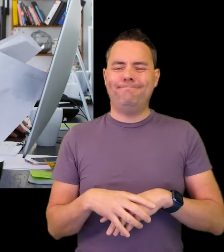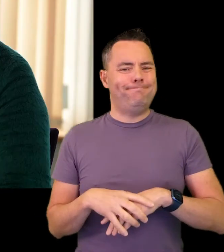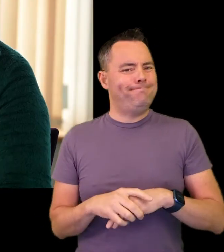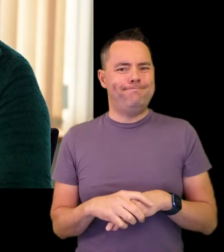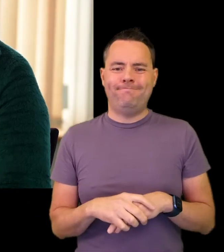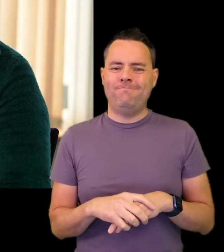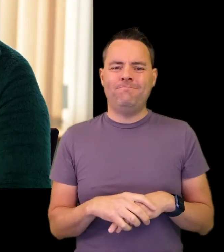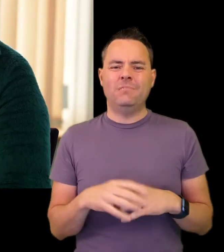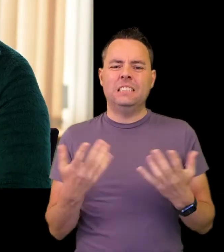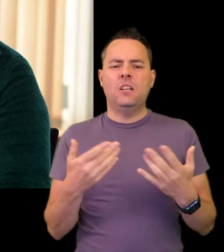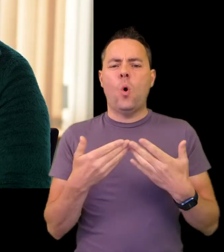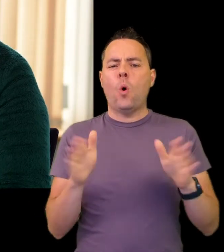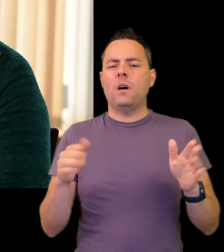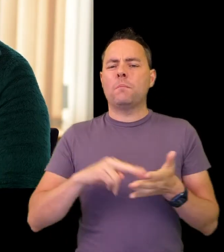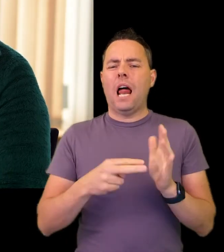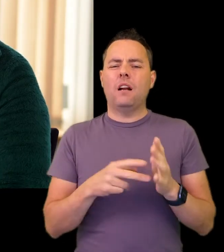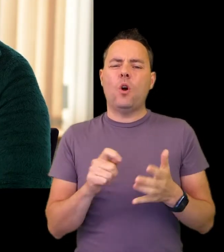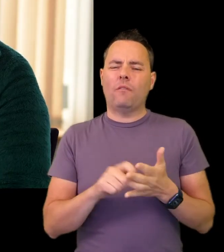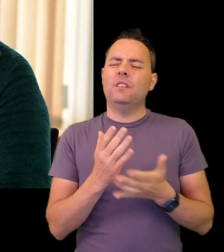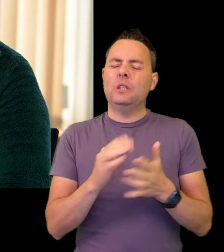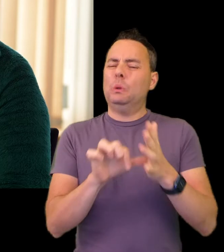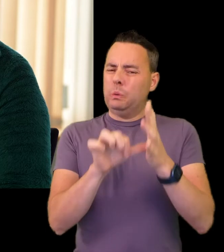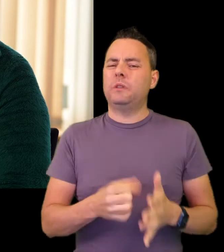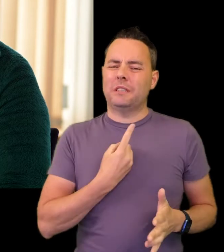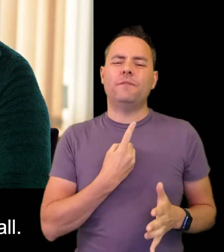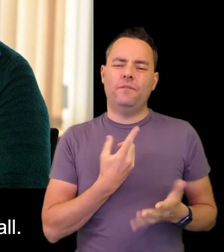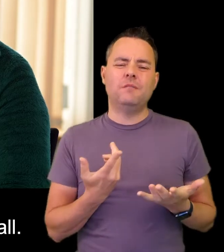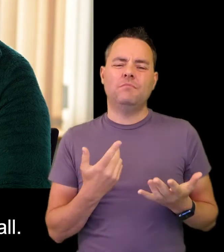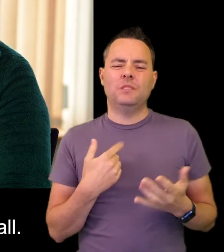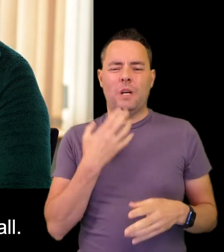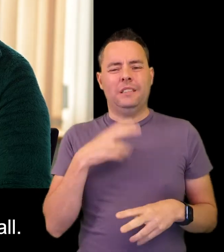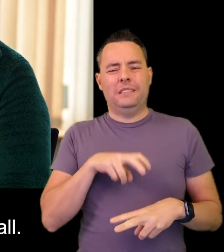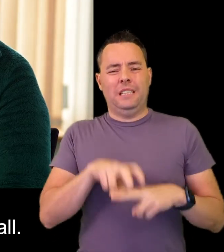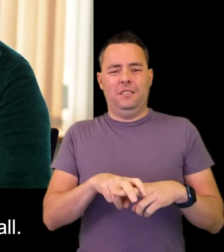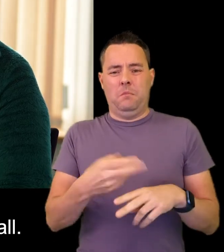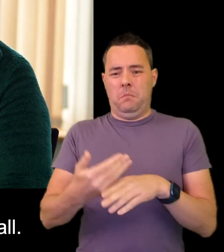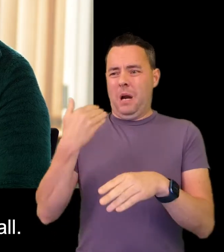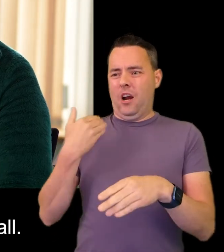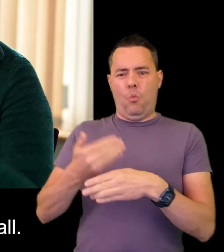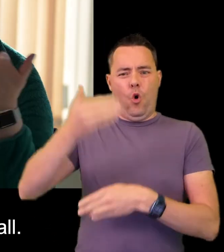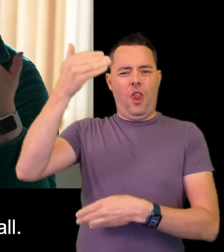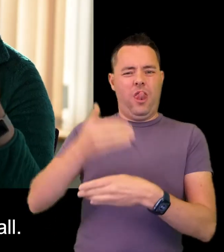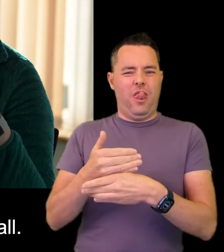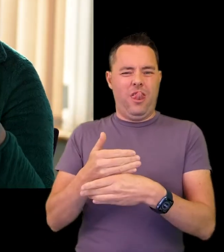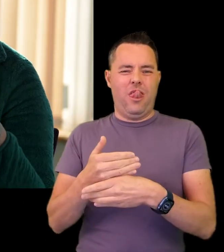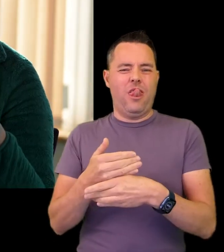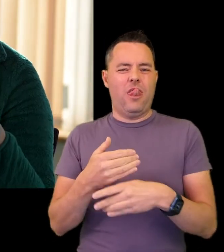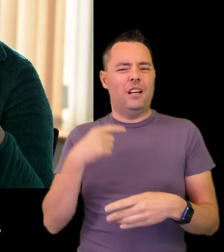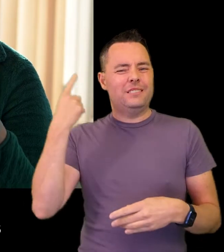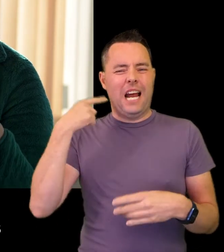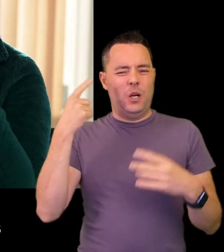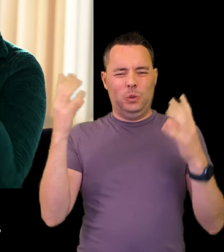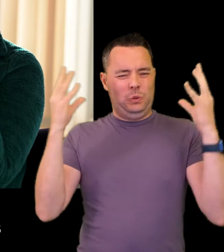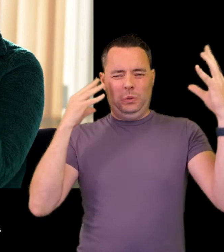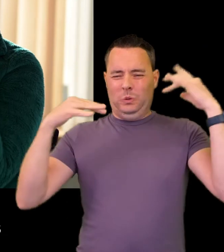distractibility. And I find open plan offices very, very difficult. If I must be in one, I want to be sat with my back to a wall,